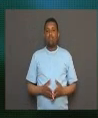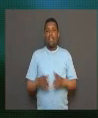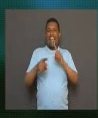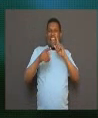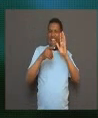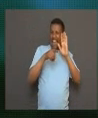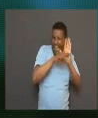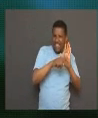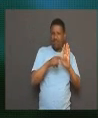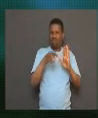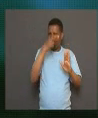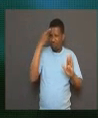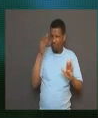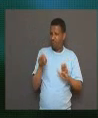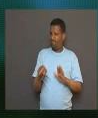Negative factors